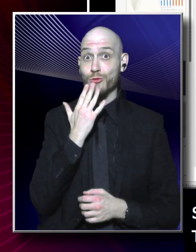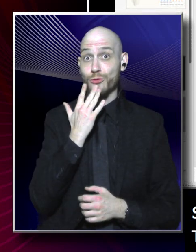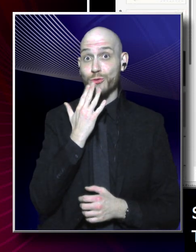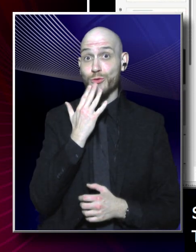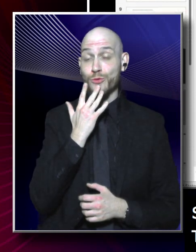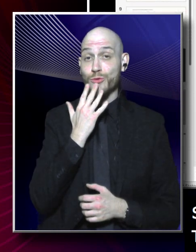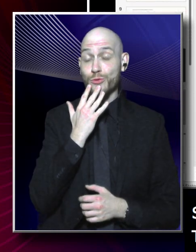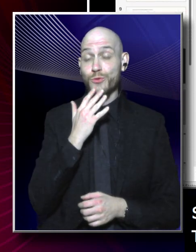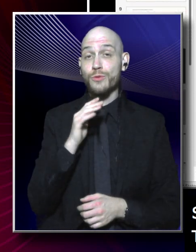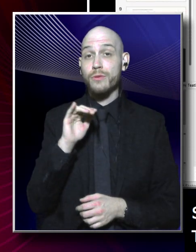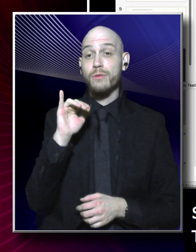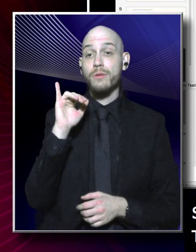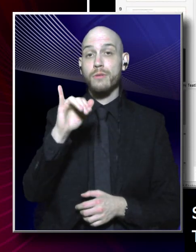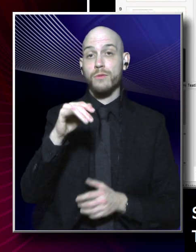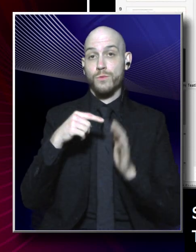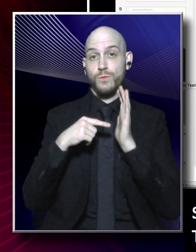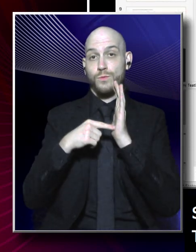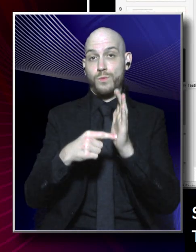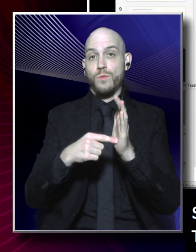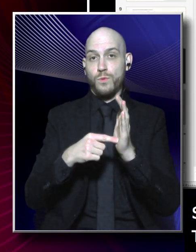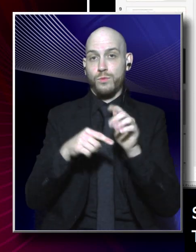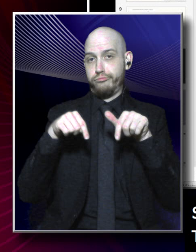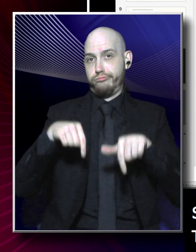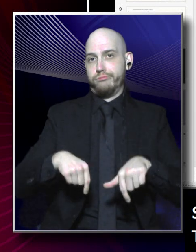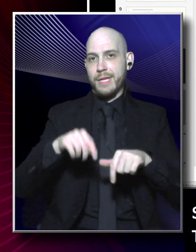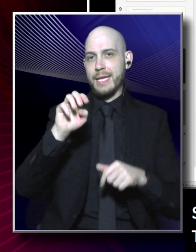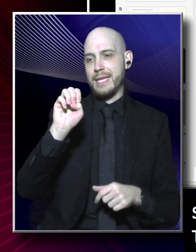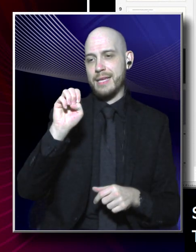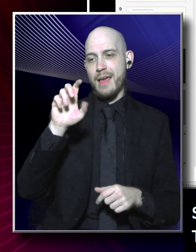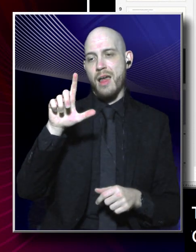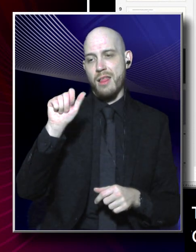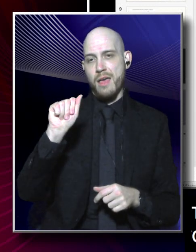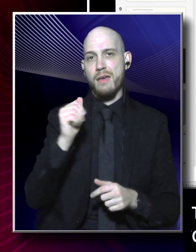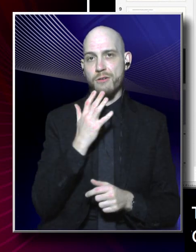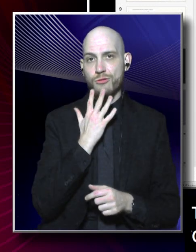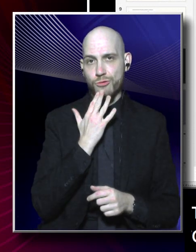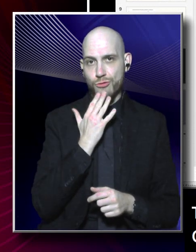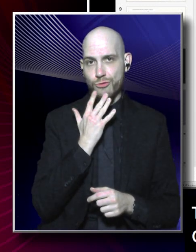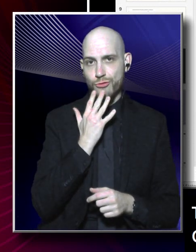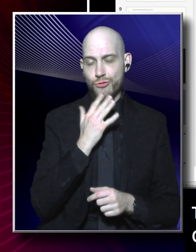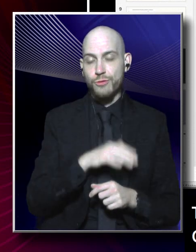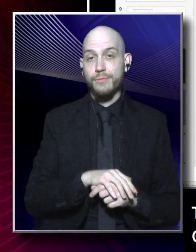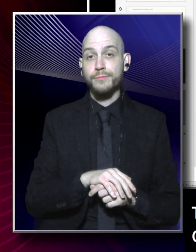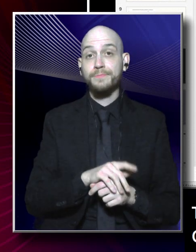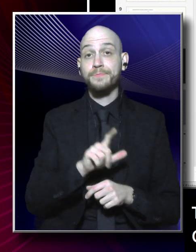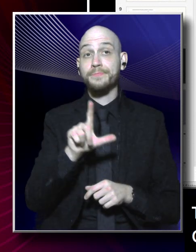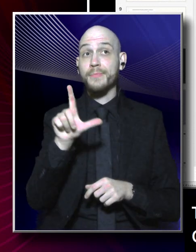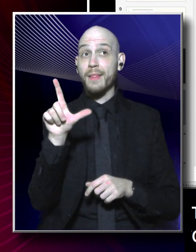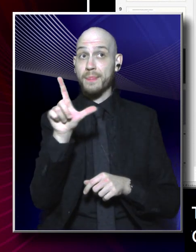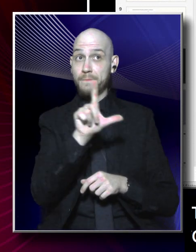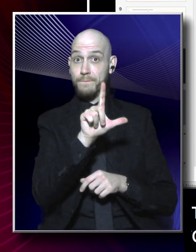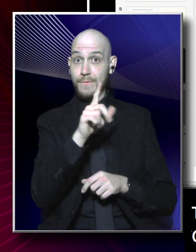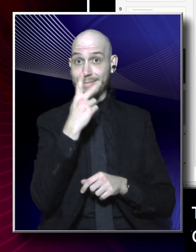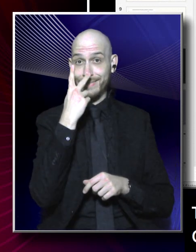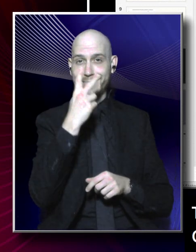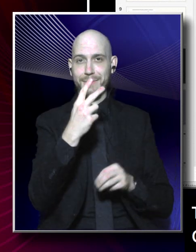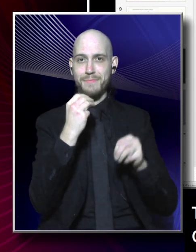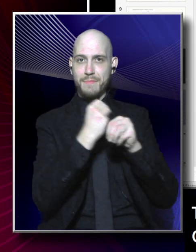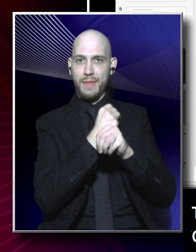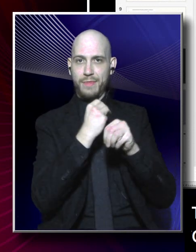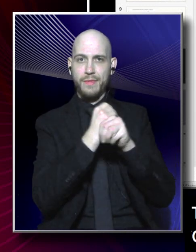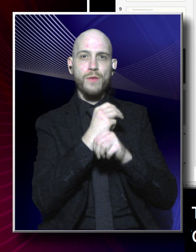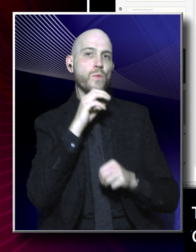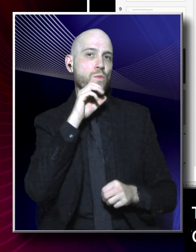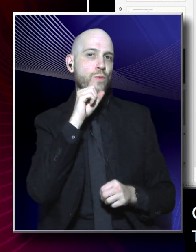our ELA colors. And on the left is the math colors, which is the